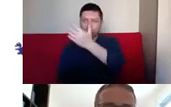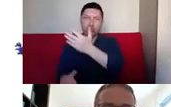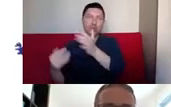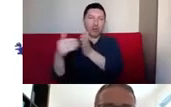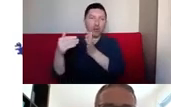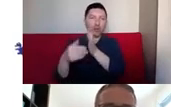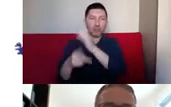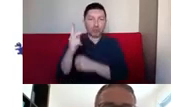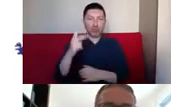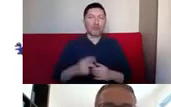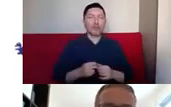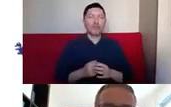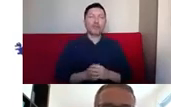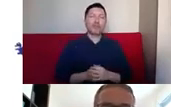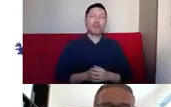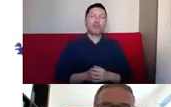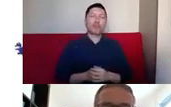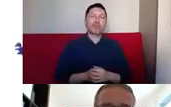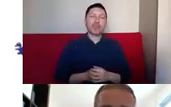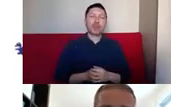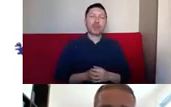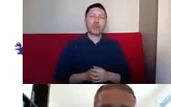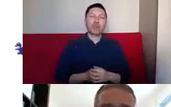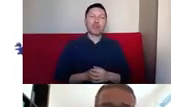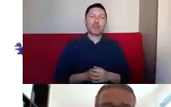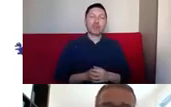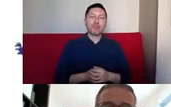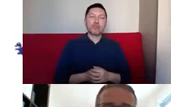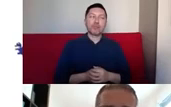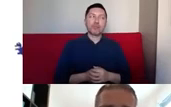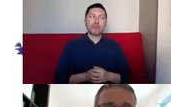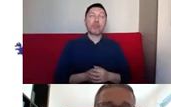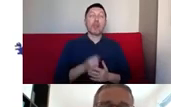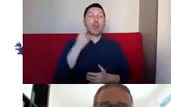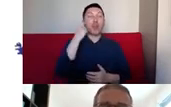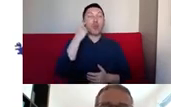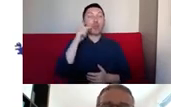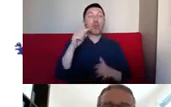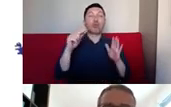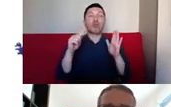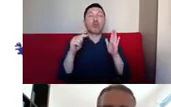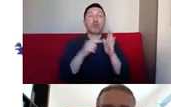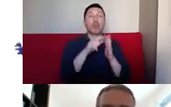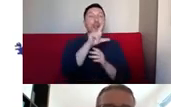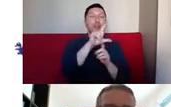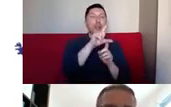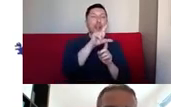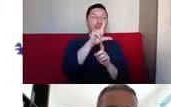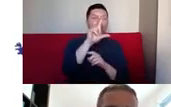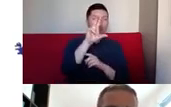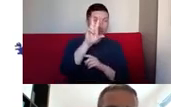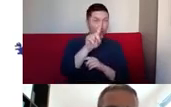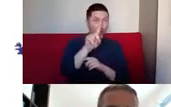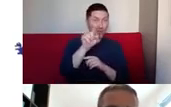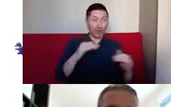full and productive employment and decent work for all women and men, And here it comes, including for young people and persons